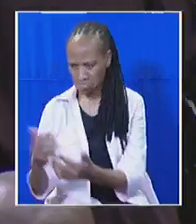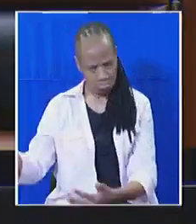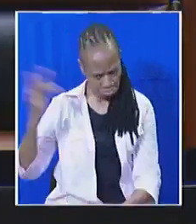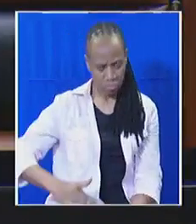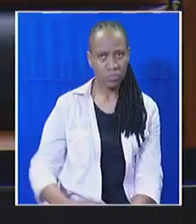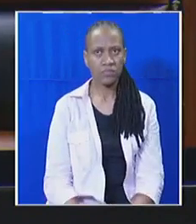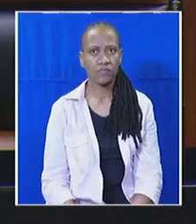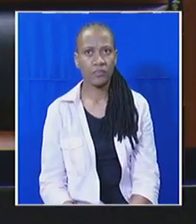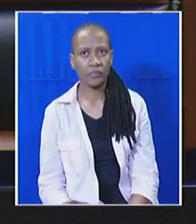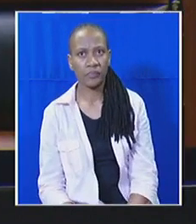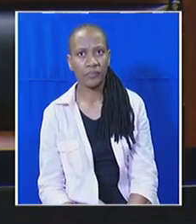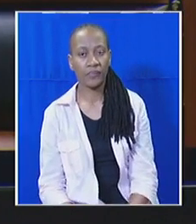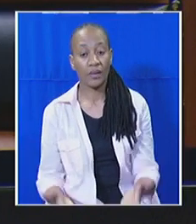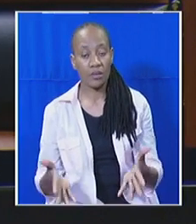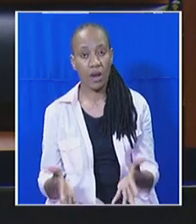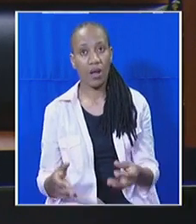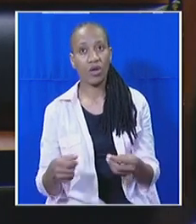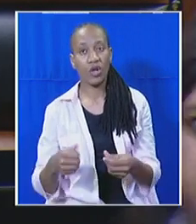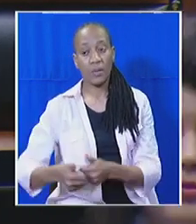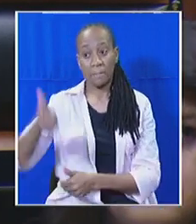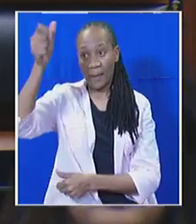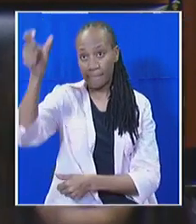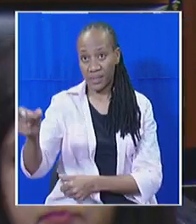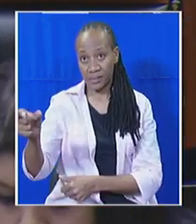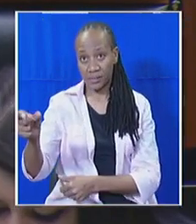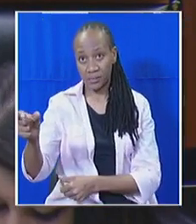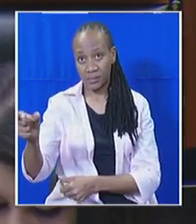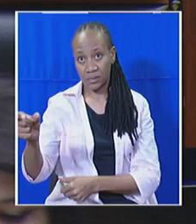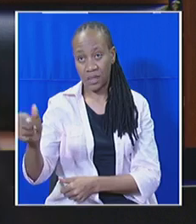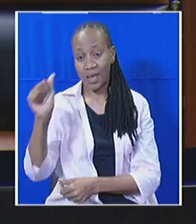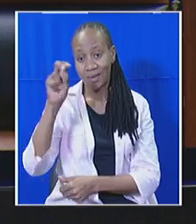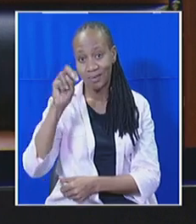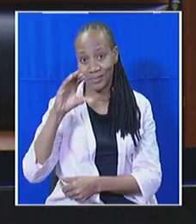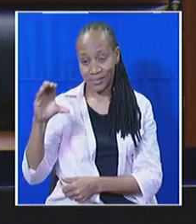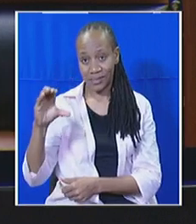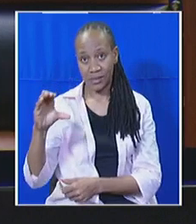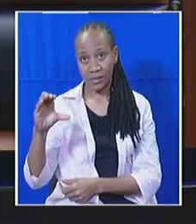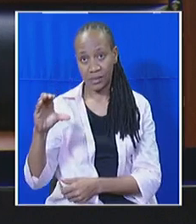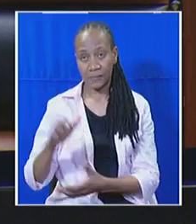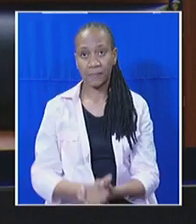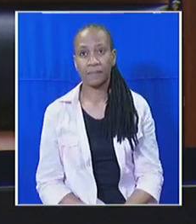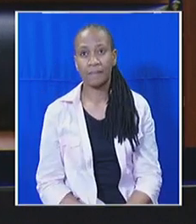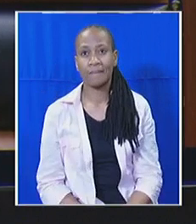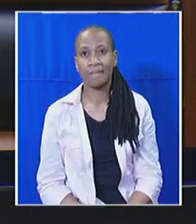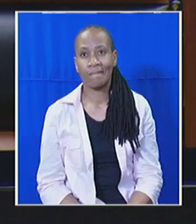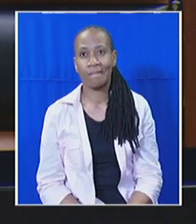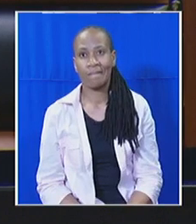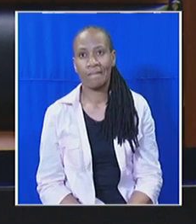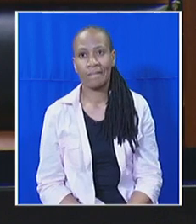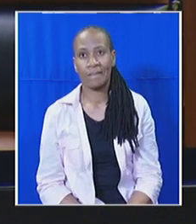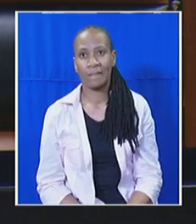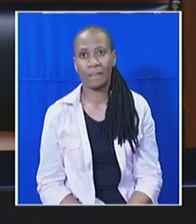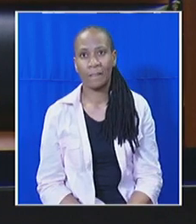I'm going to ask the Honorable Chief Whip of the majority party to